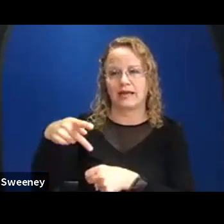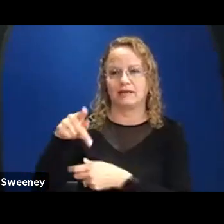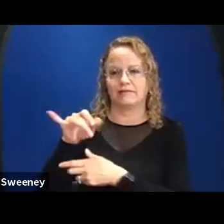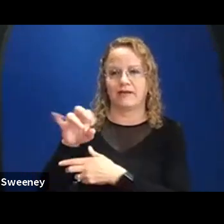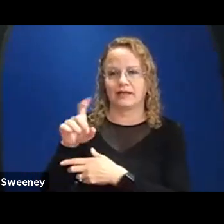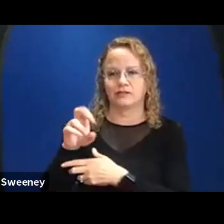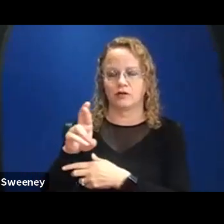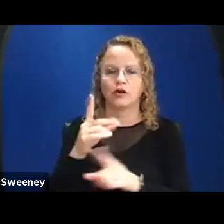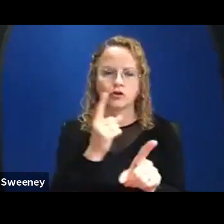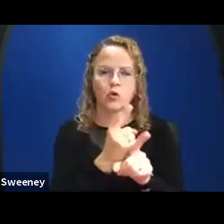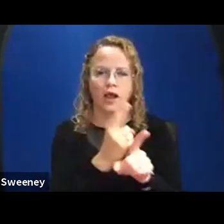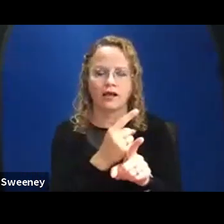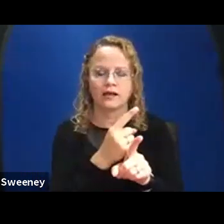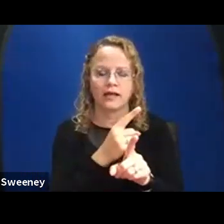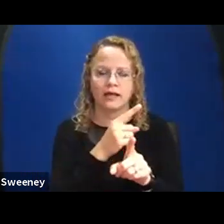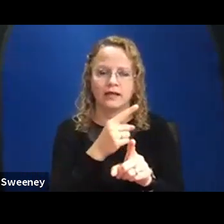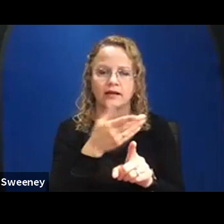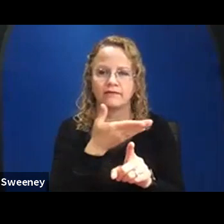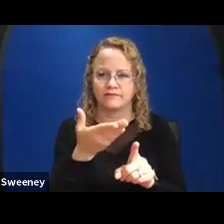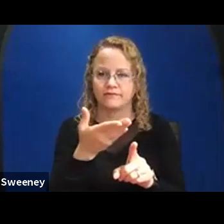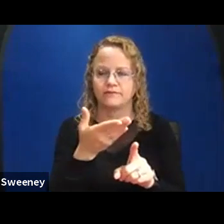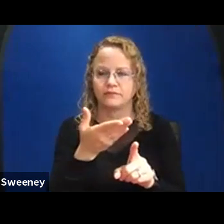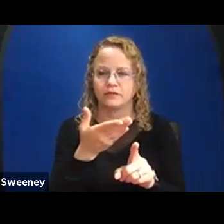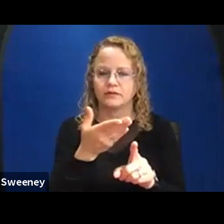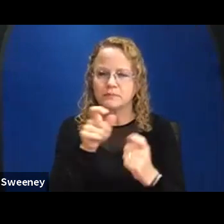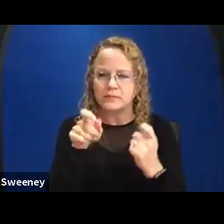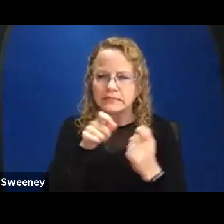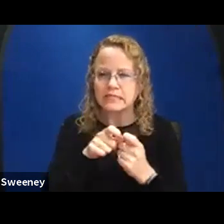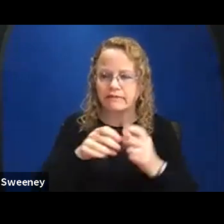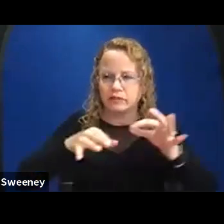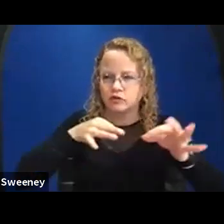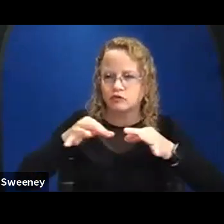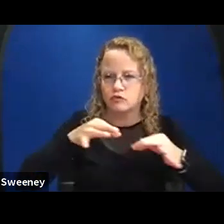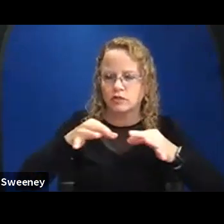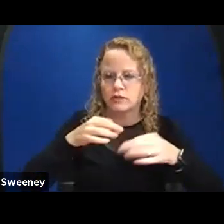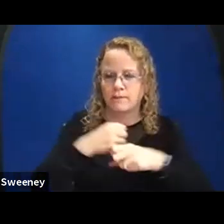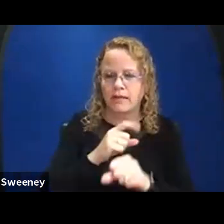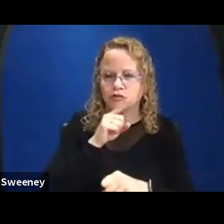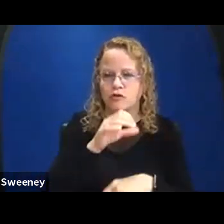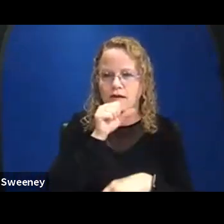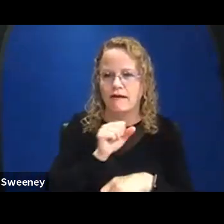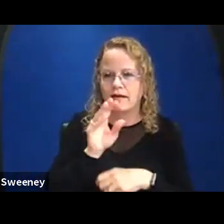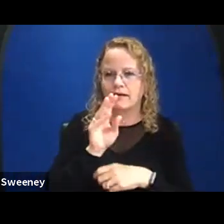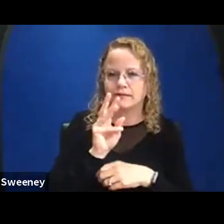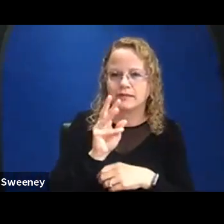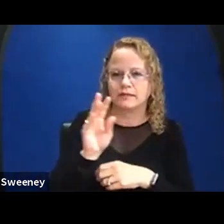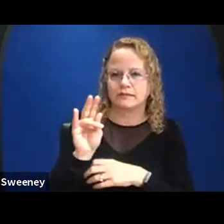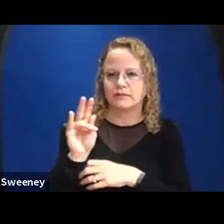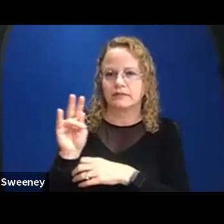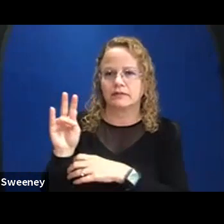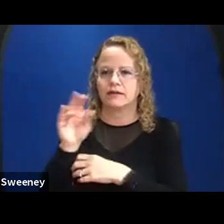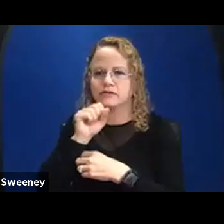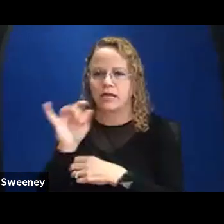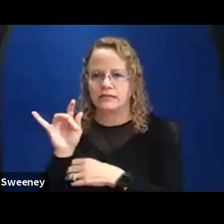very specific instruction to make sure that the 16, 17, and